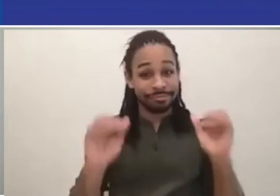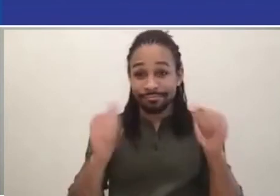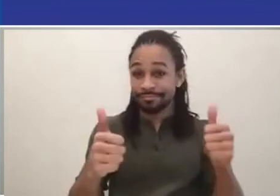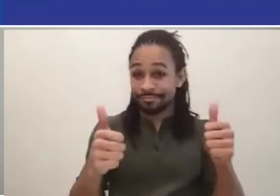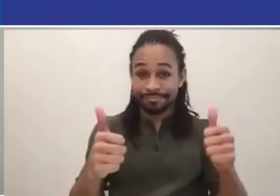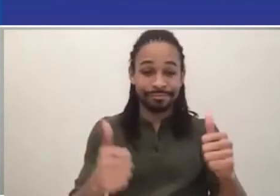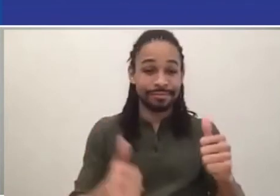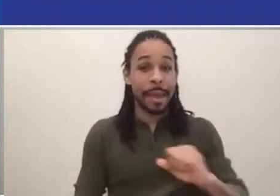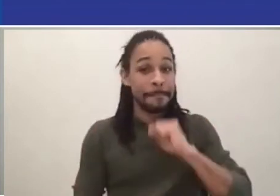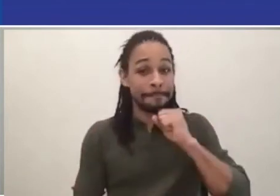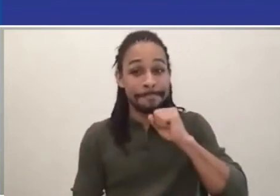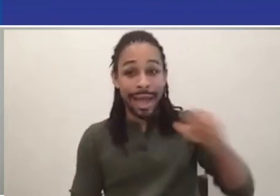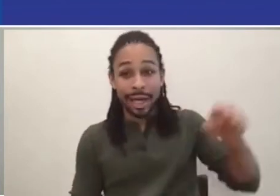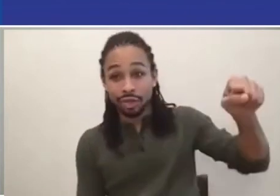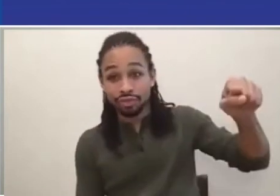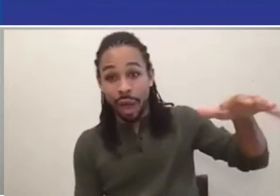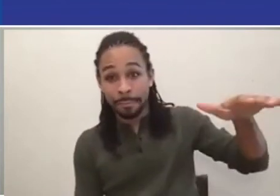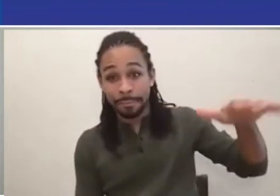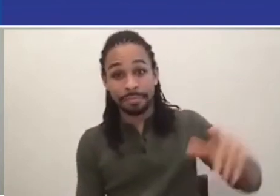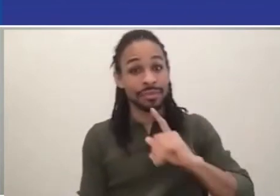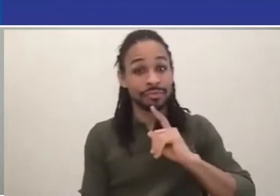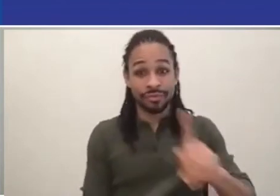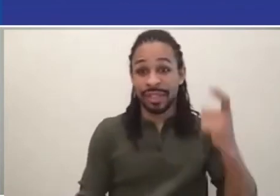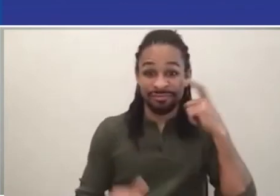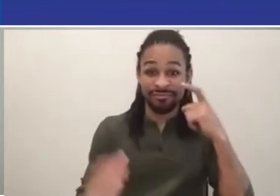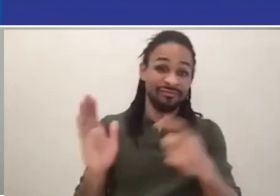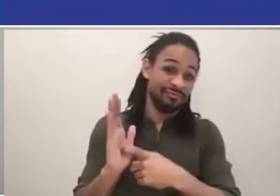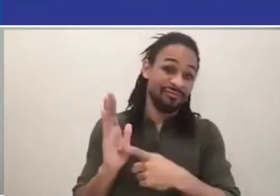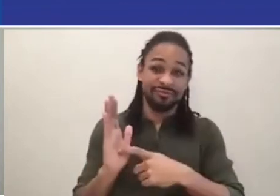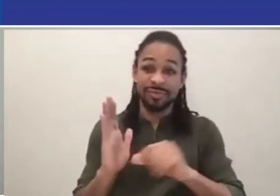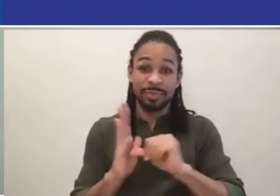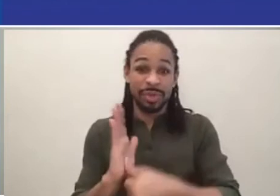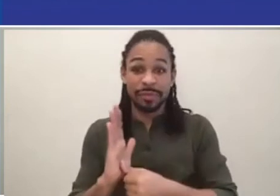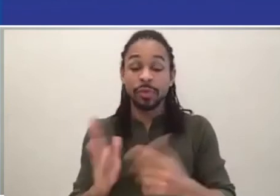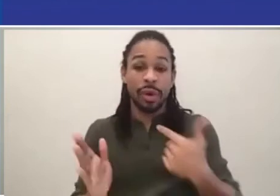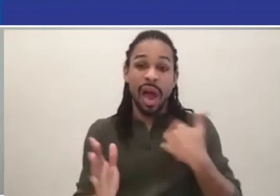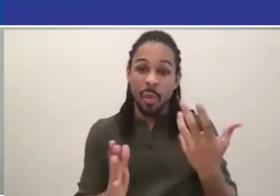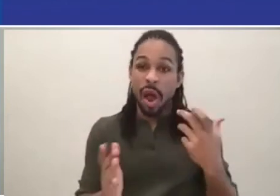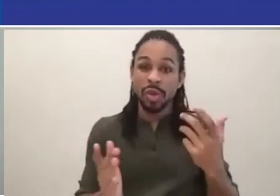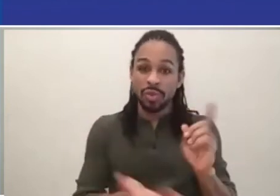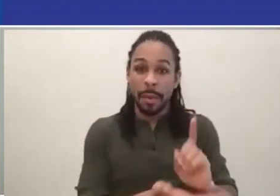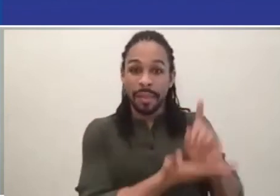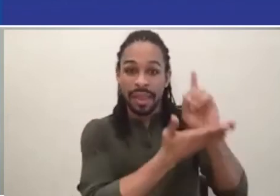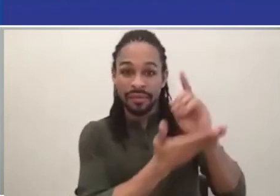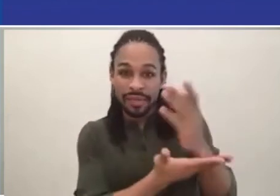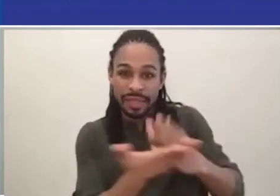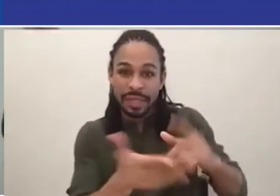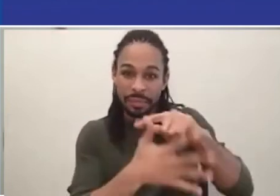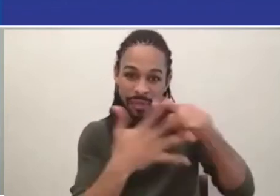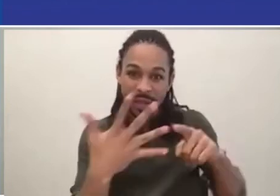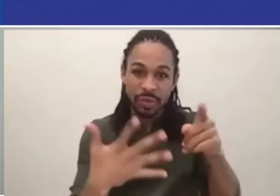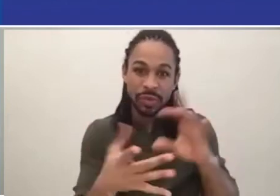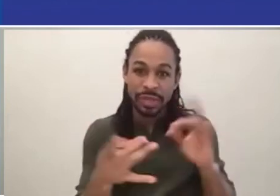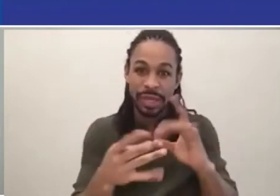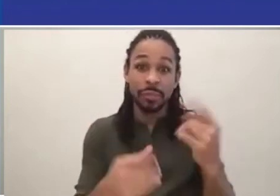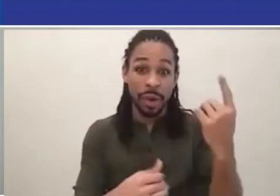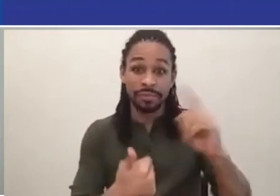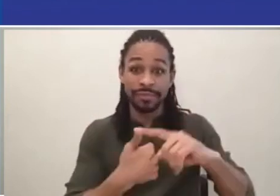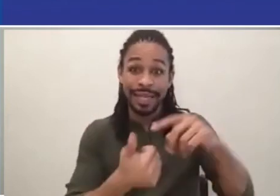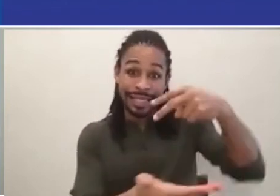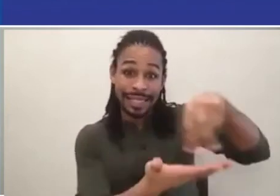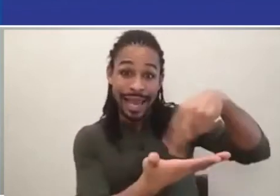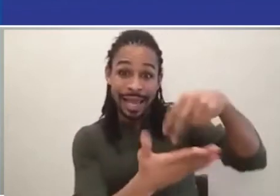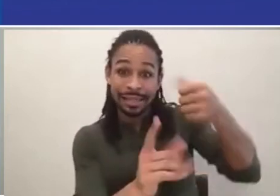number one, dance, not just the individual performative act, but as part